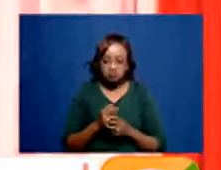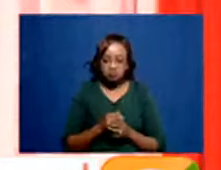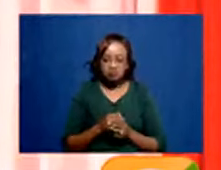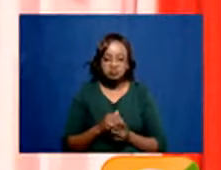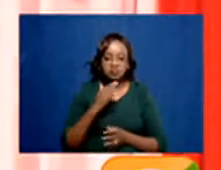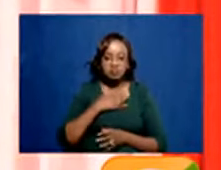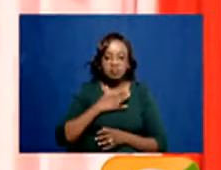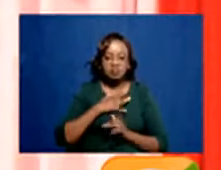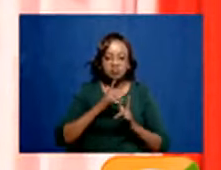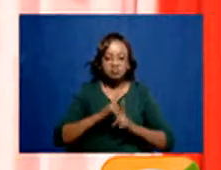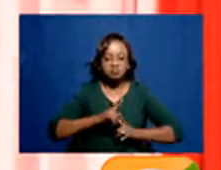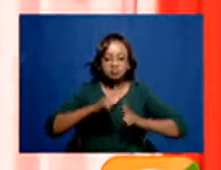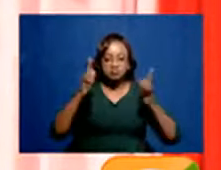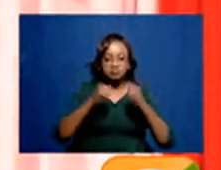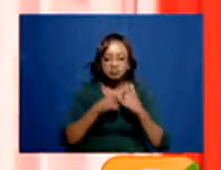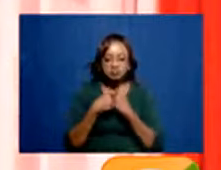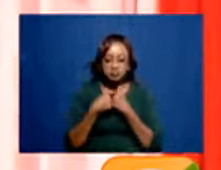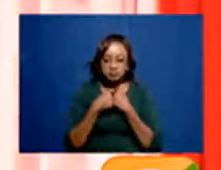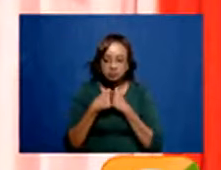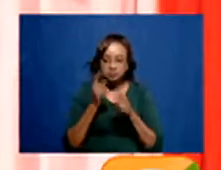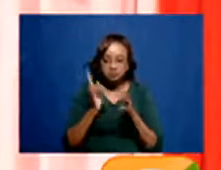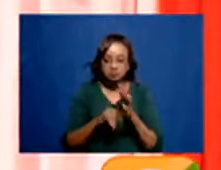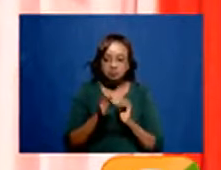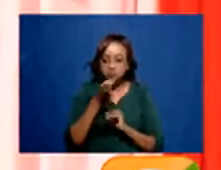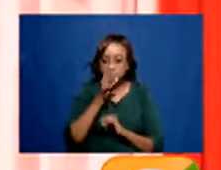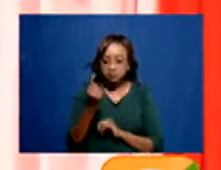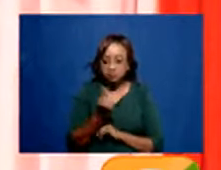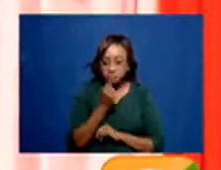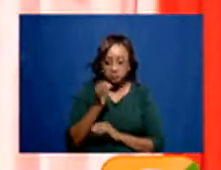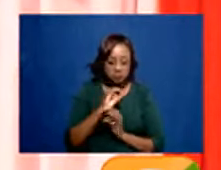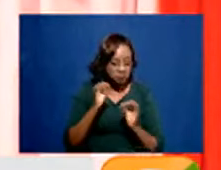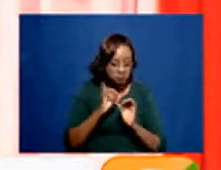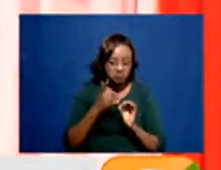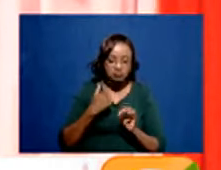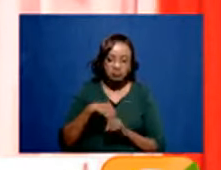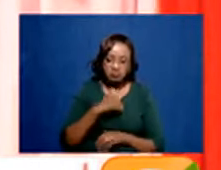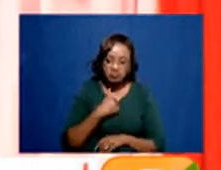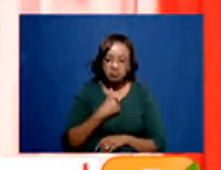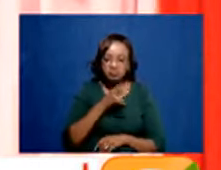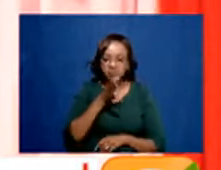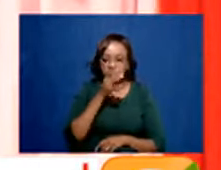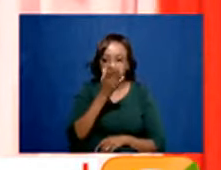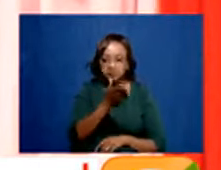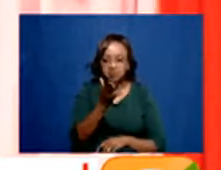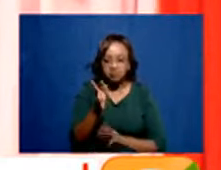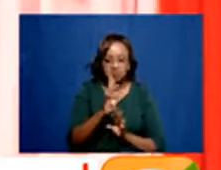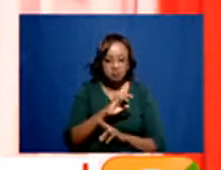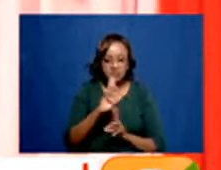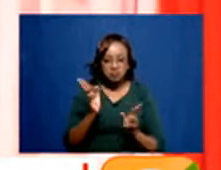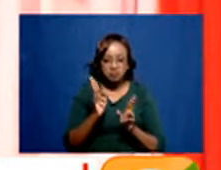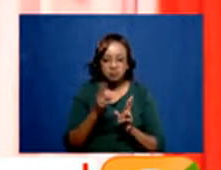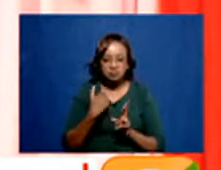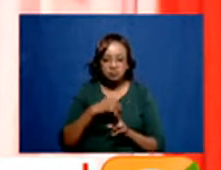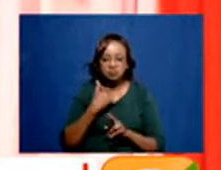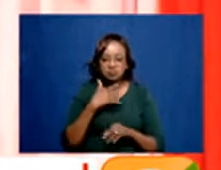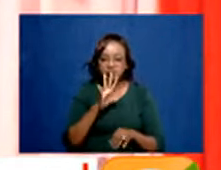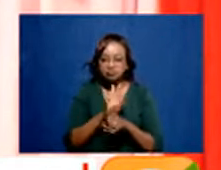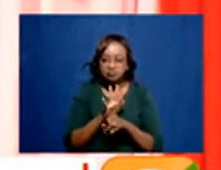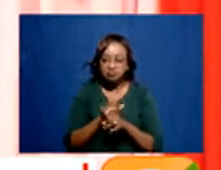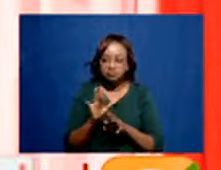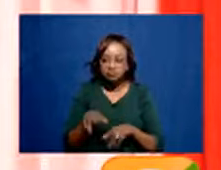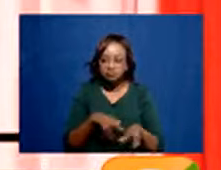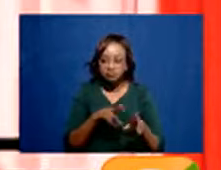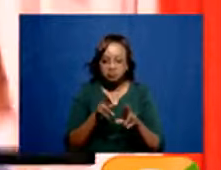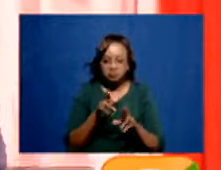biggest challenge is not just water, because we have water in the river, in the rivers, because we have a lot of 13 rivers that transverse